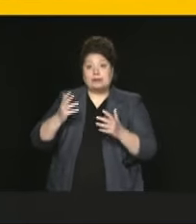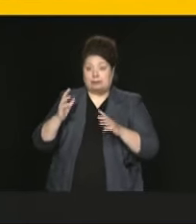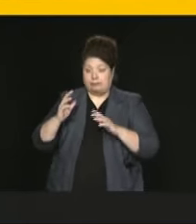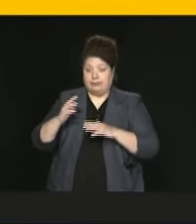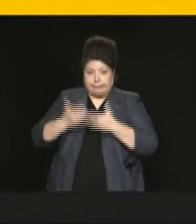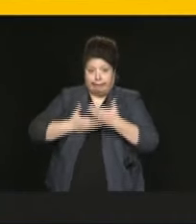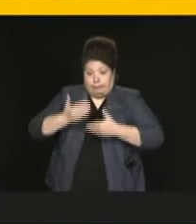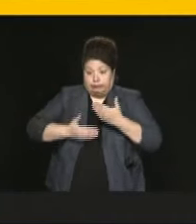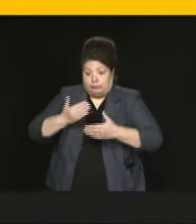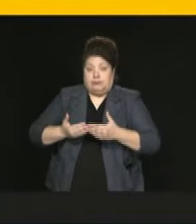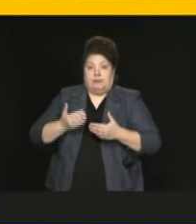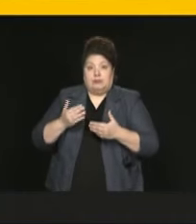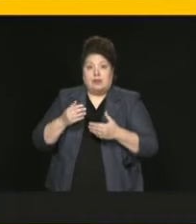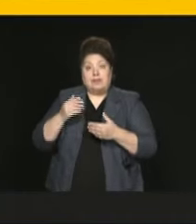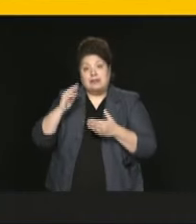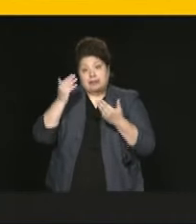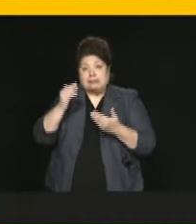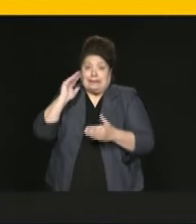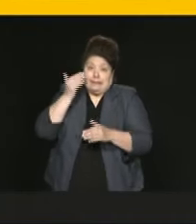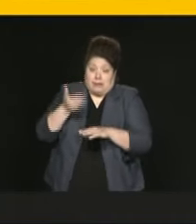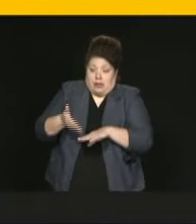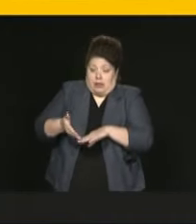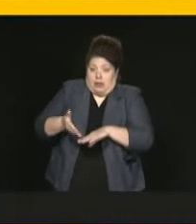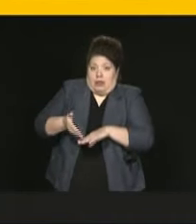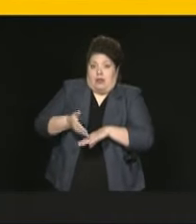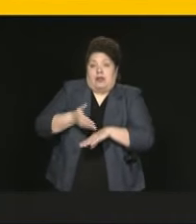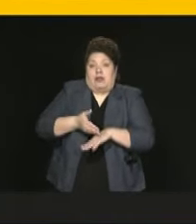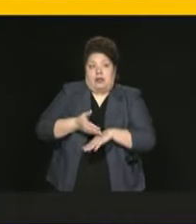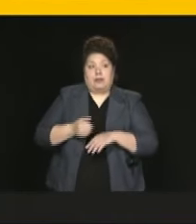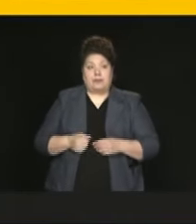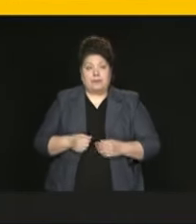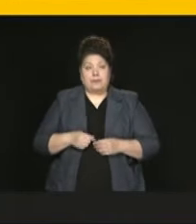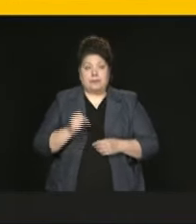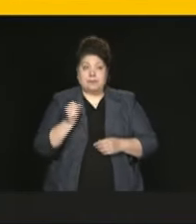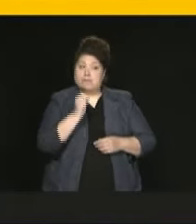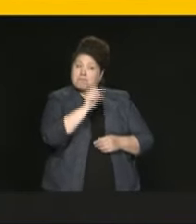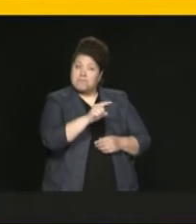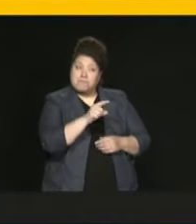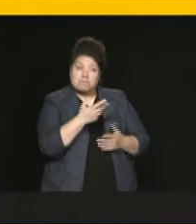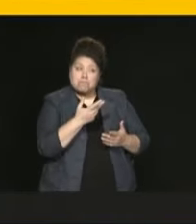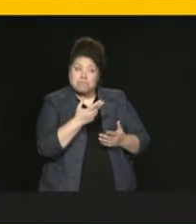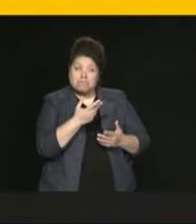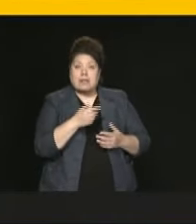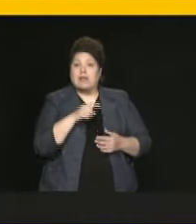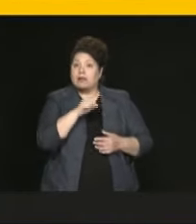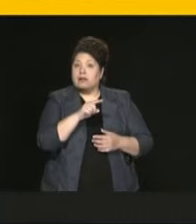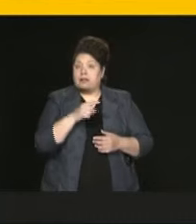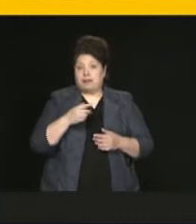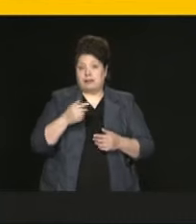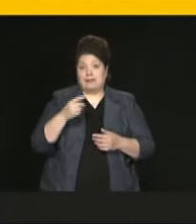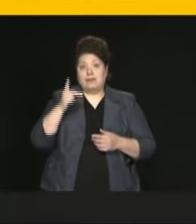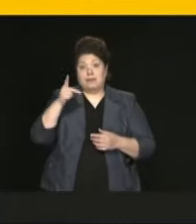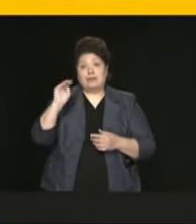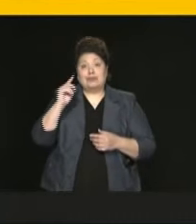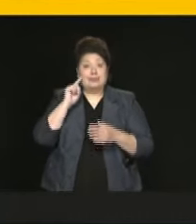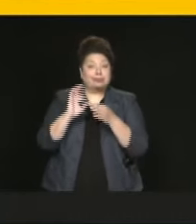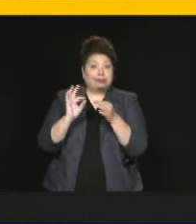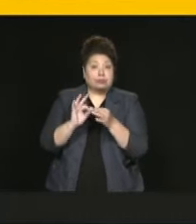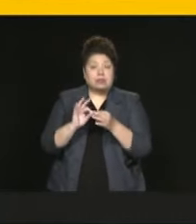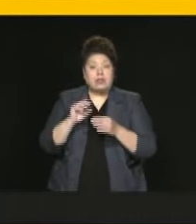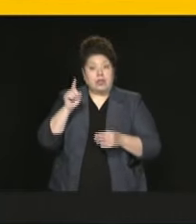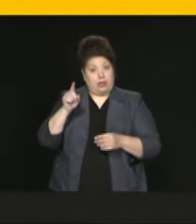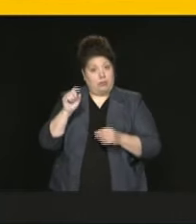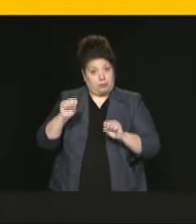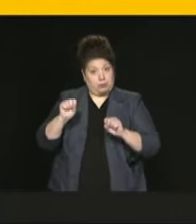I would just say, as our minister said, I think we need a national conversation. What the forum is, it's not for me to say. I think it's a conversation